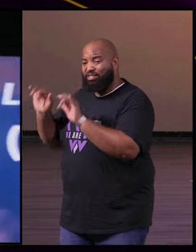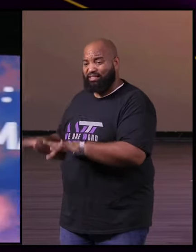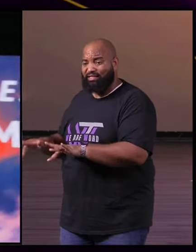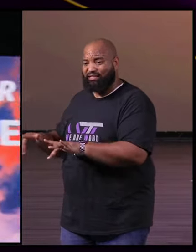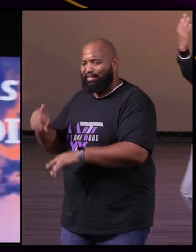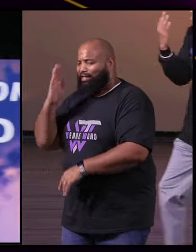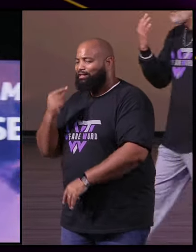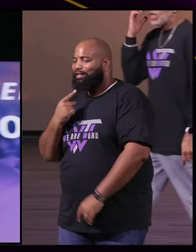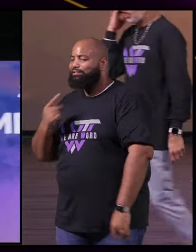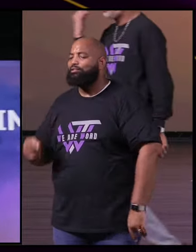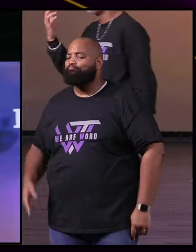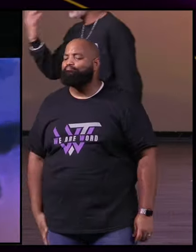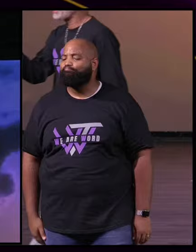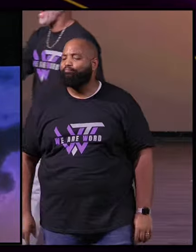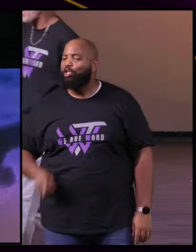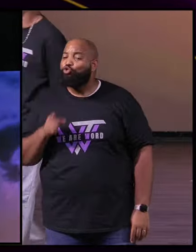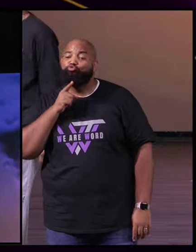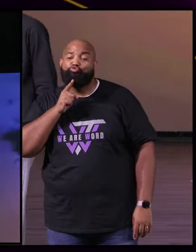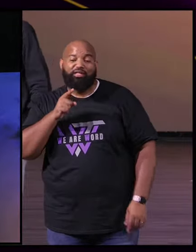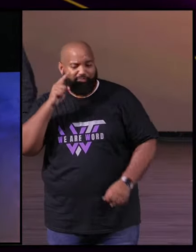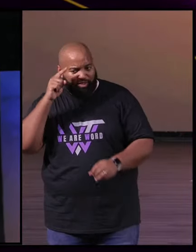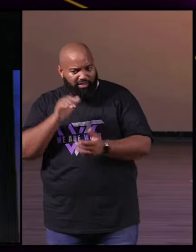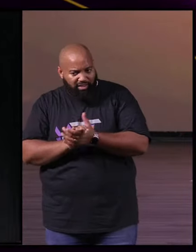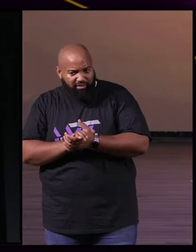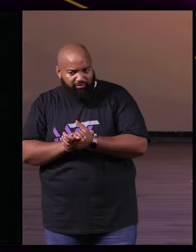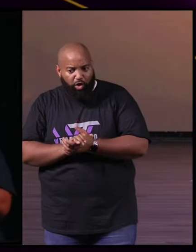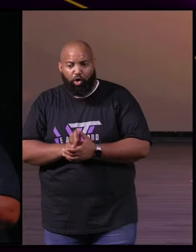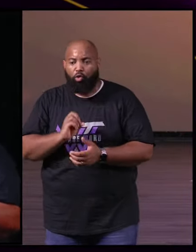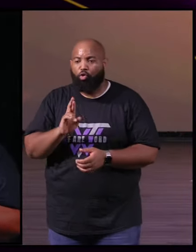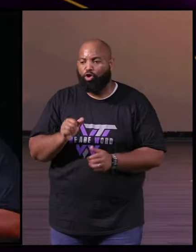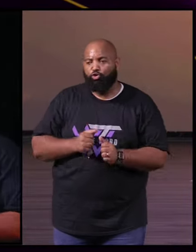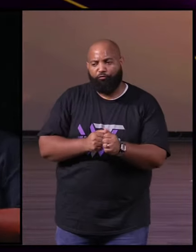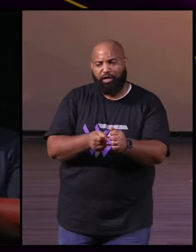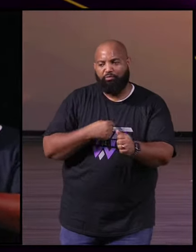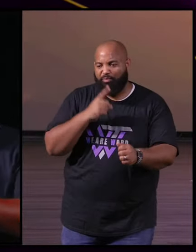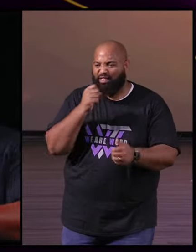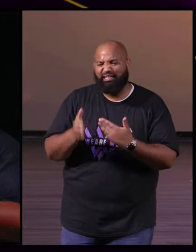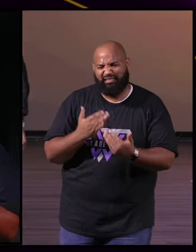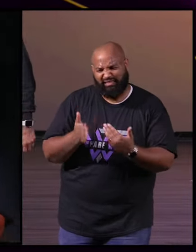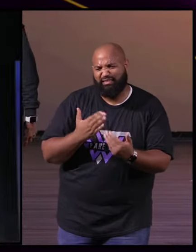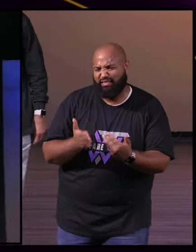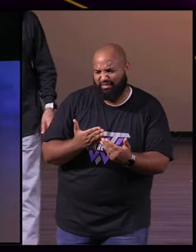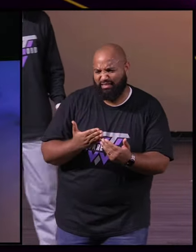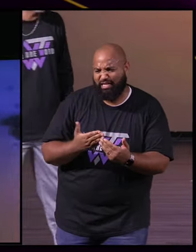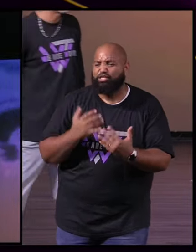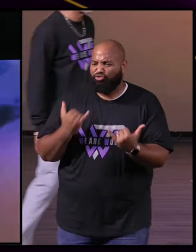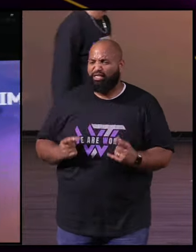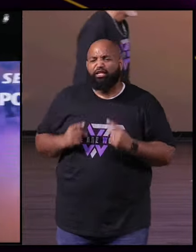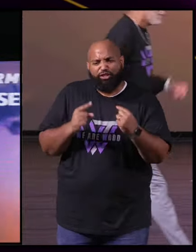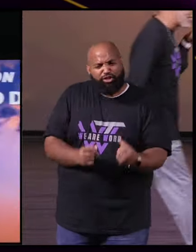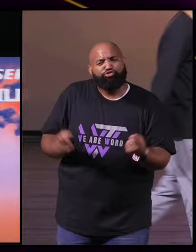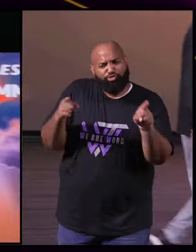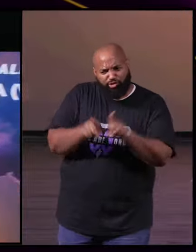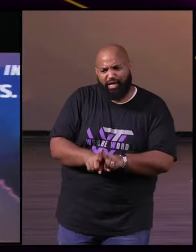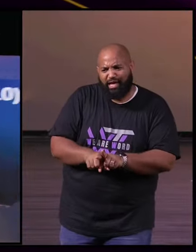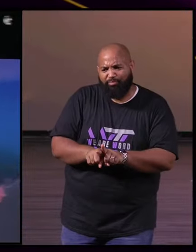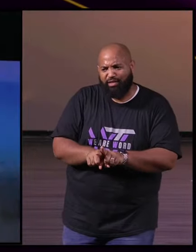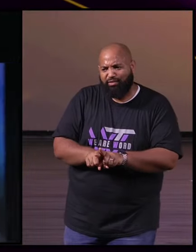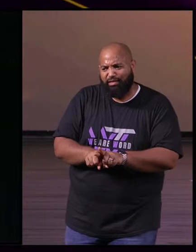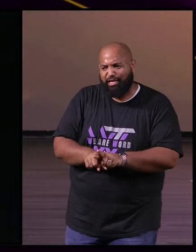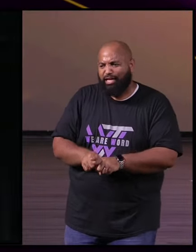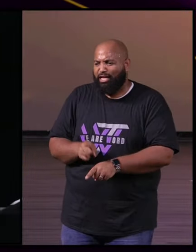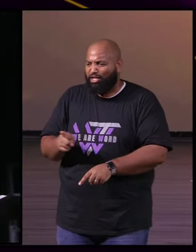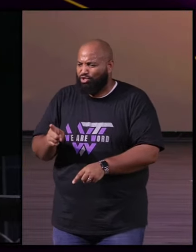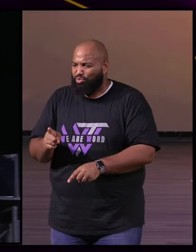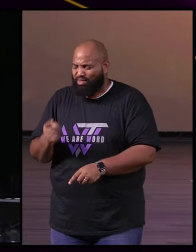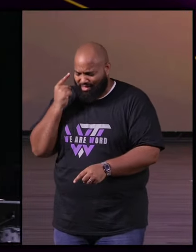because he's trying to see, do you really have the faith that you said you had? I don't know who I'm talking to, but sometimes God